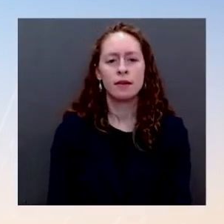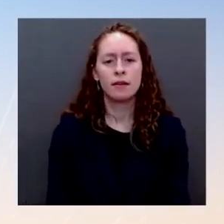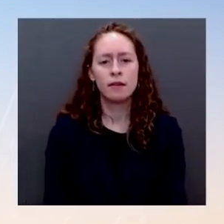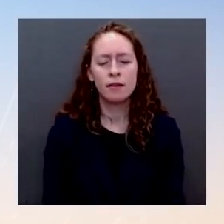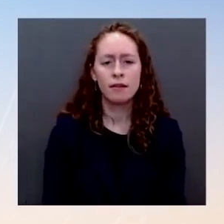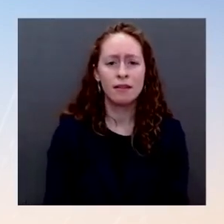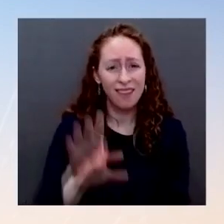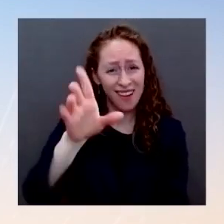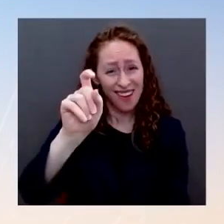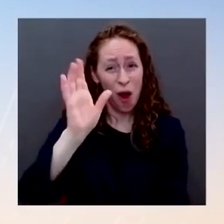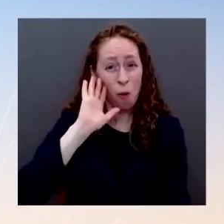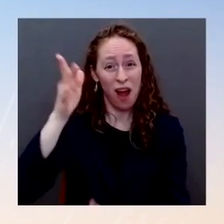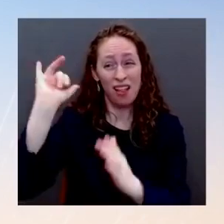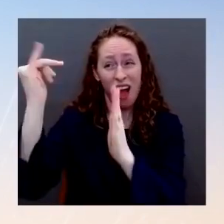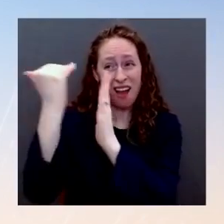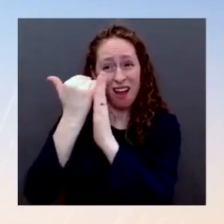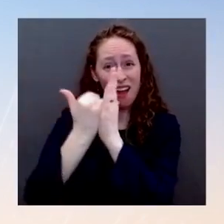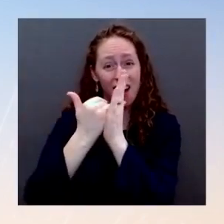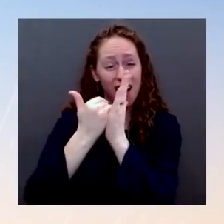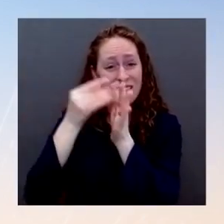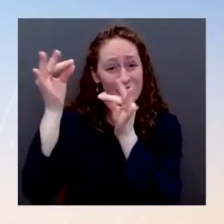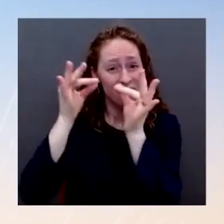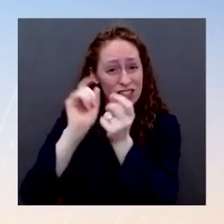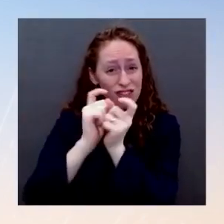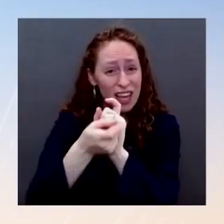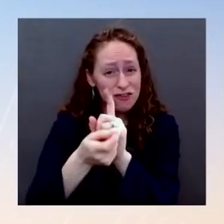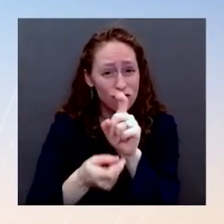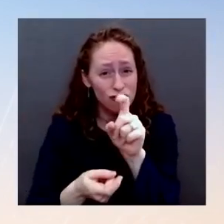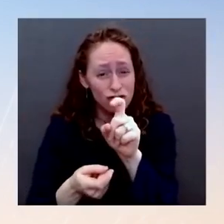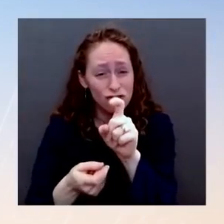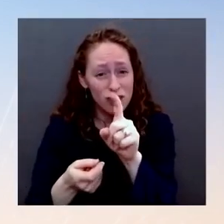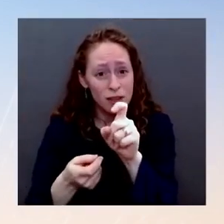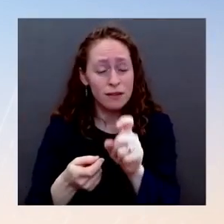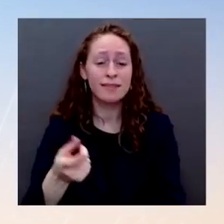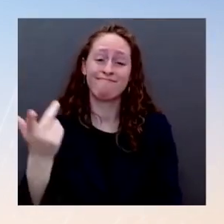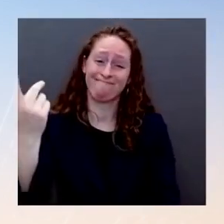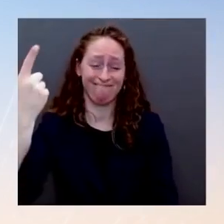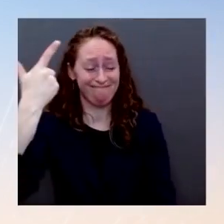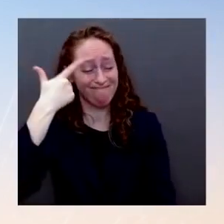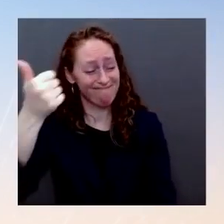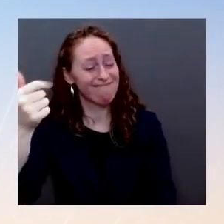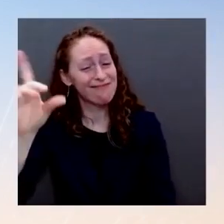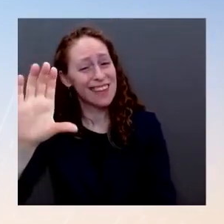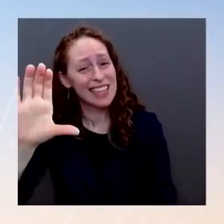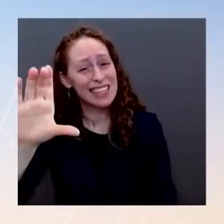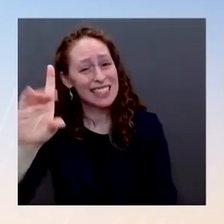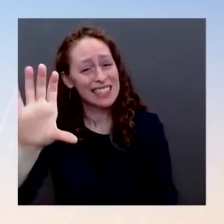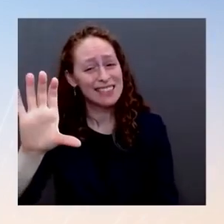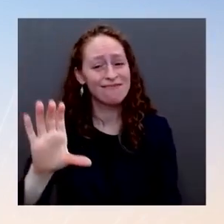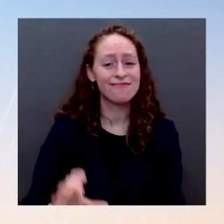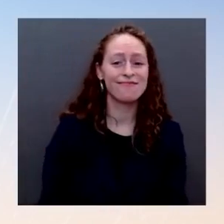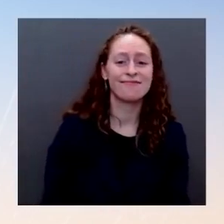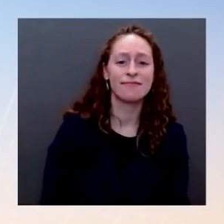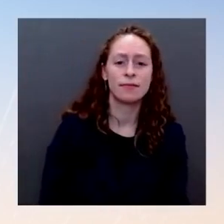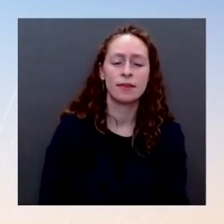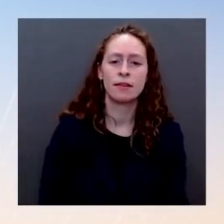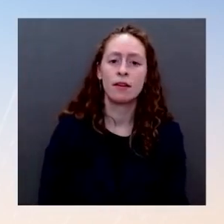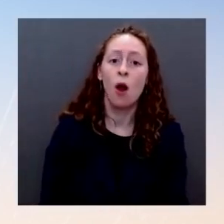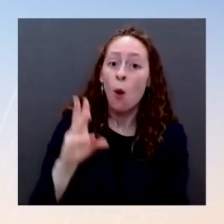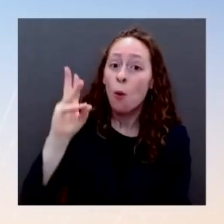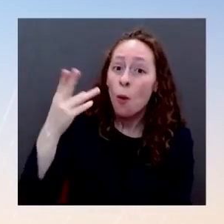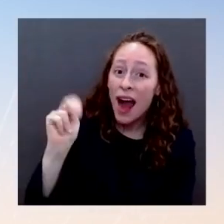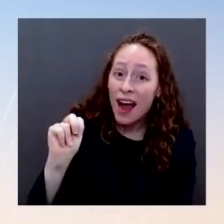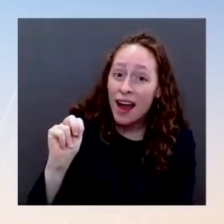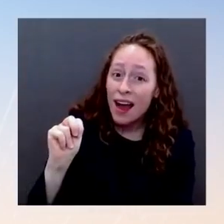on data and science. Will we have any update on when they might make a decision on that, given that there's been so much I time? encourage you to ask them that question when they participate in the